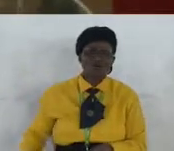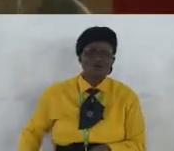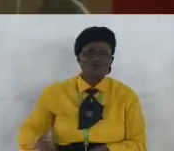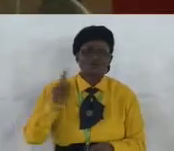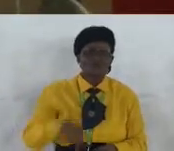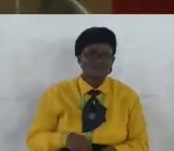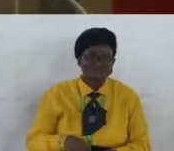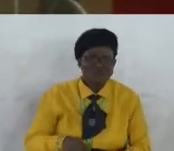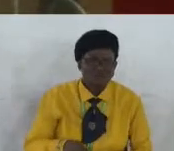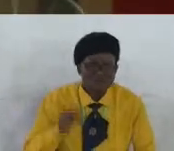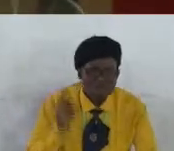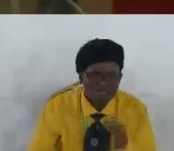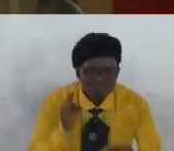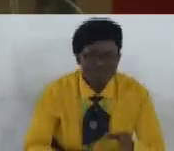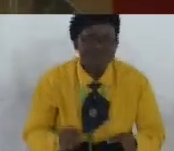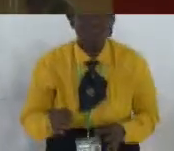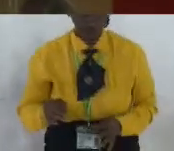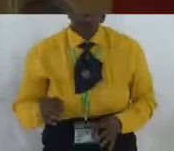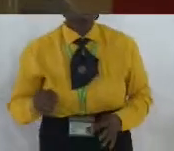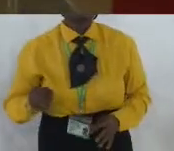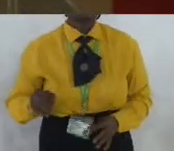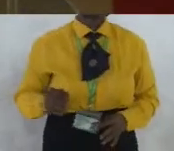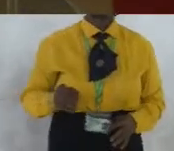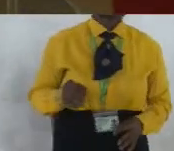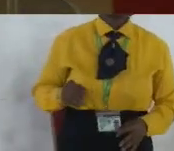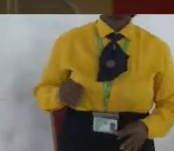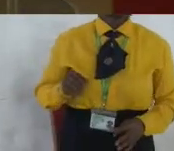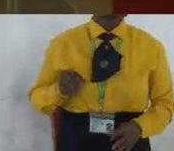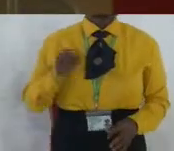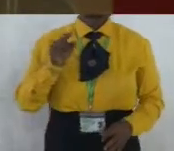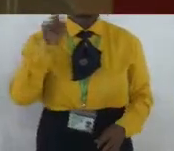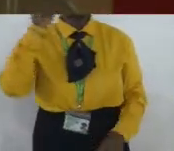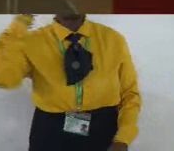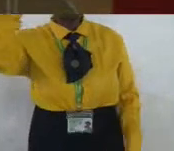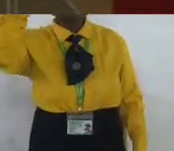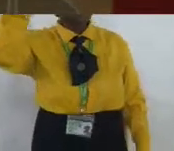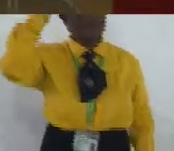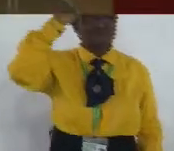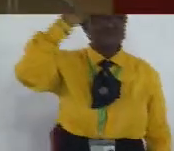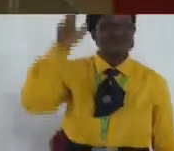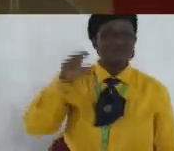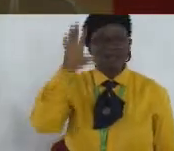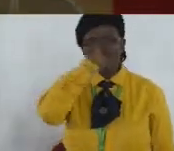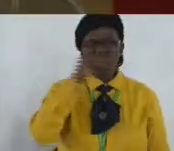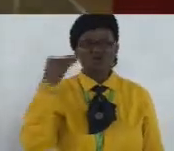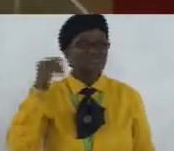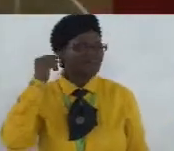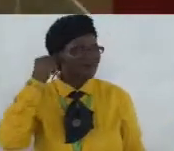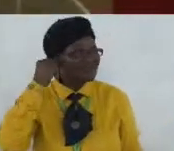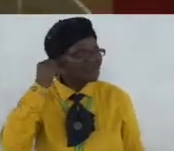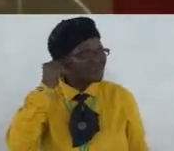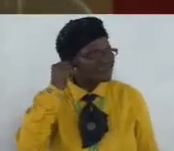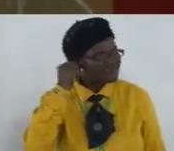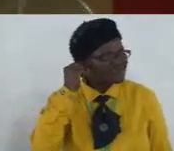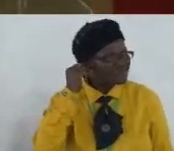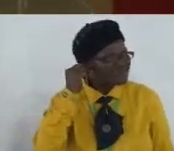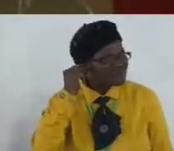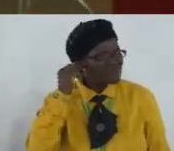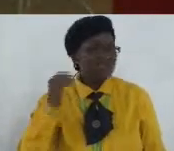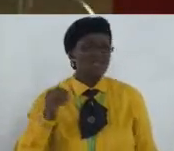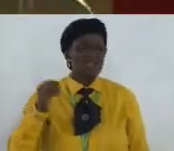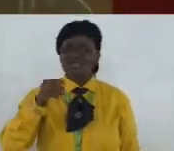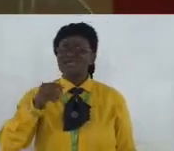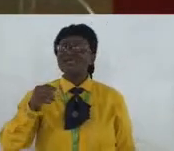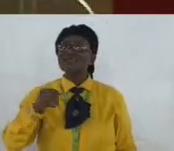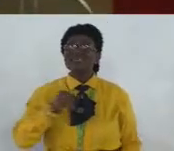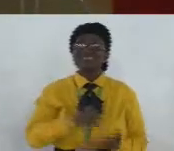If the devil is messing with your ear, it's because he knows that faith comes